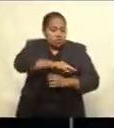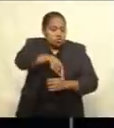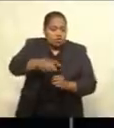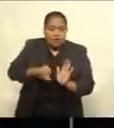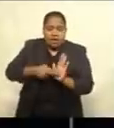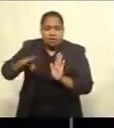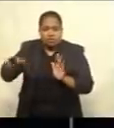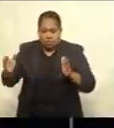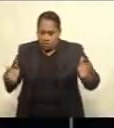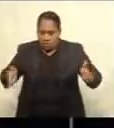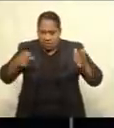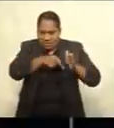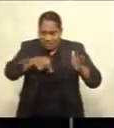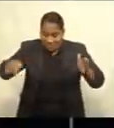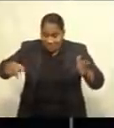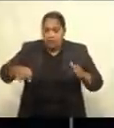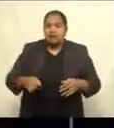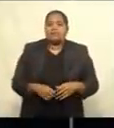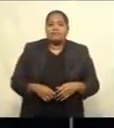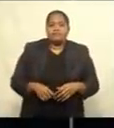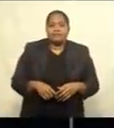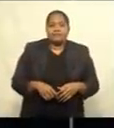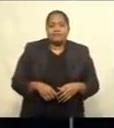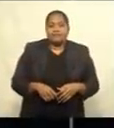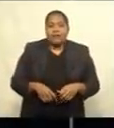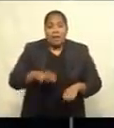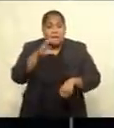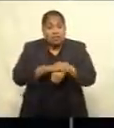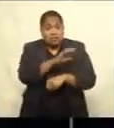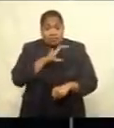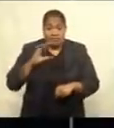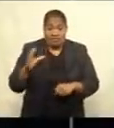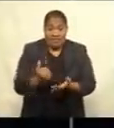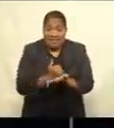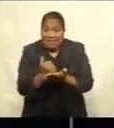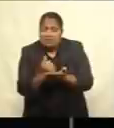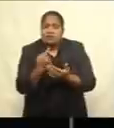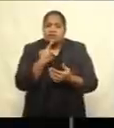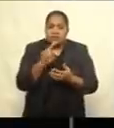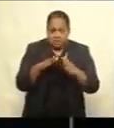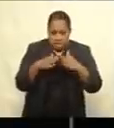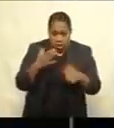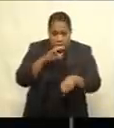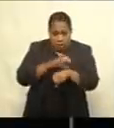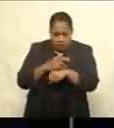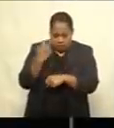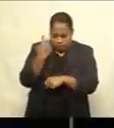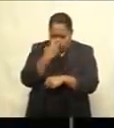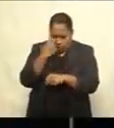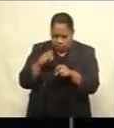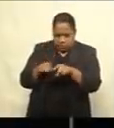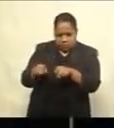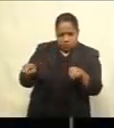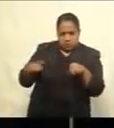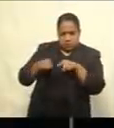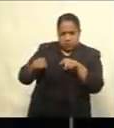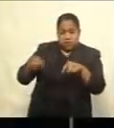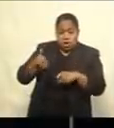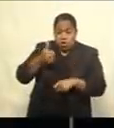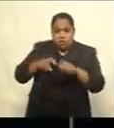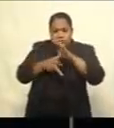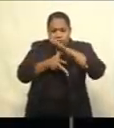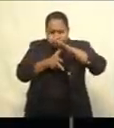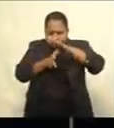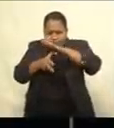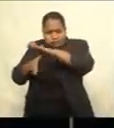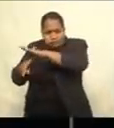Acting Commissioner of Police Rusiate Tundravu says officers are closely monitoring the area on foot and using drones to ensure Fijians